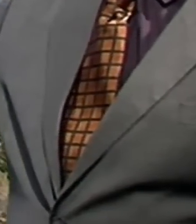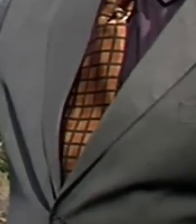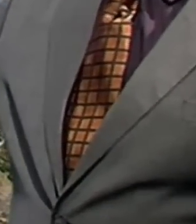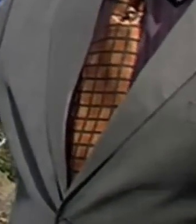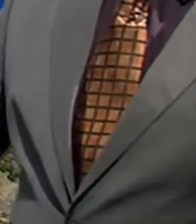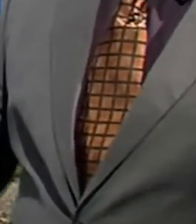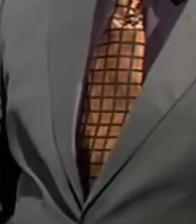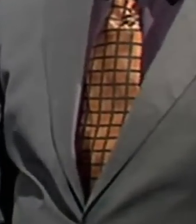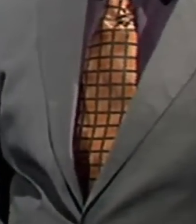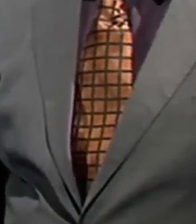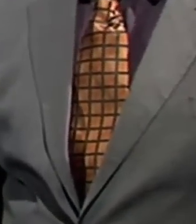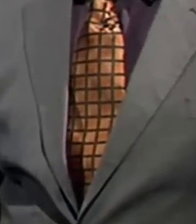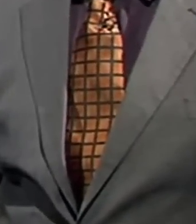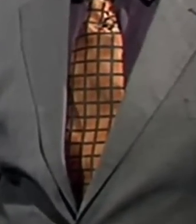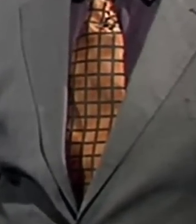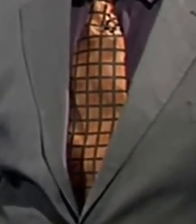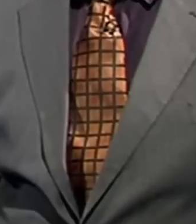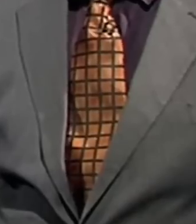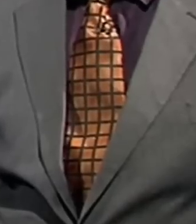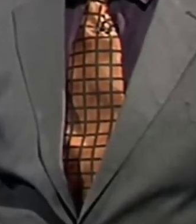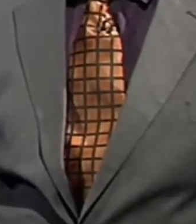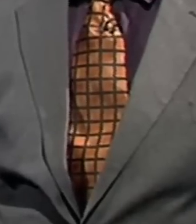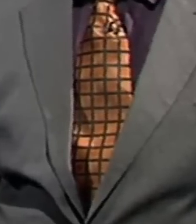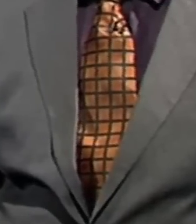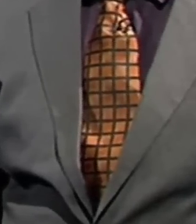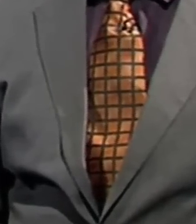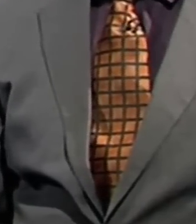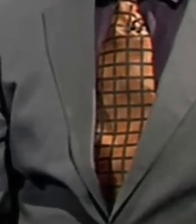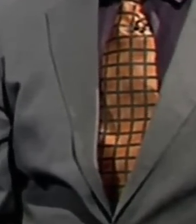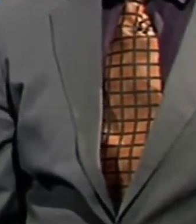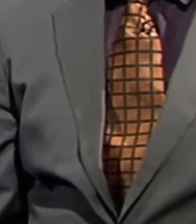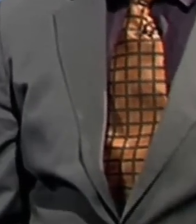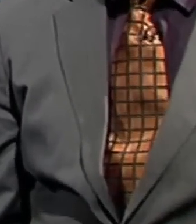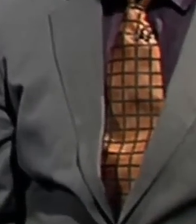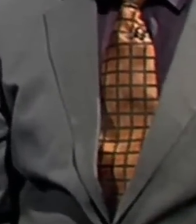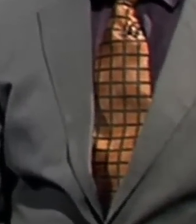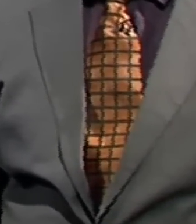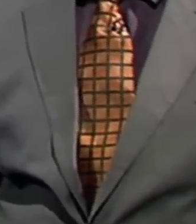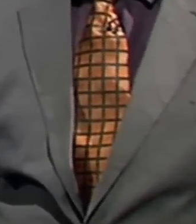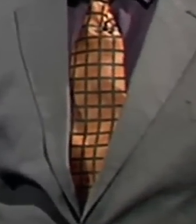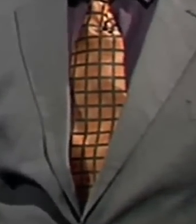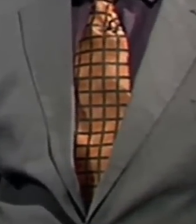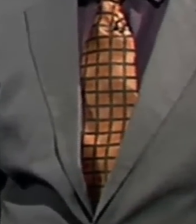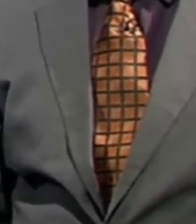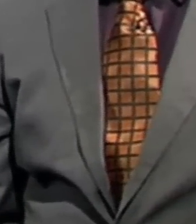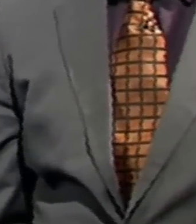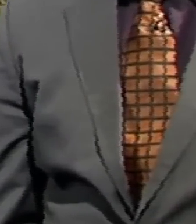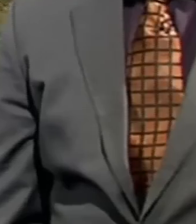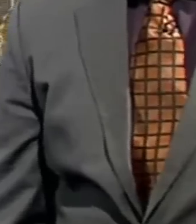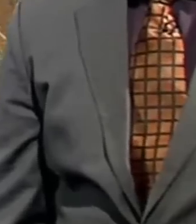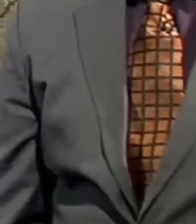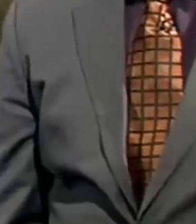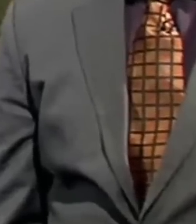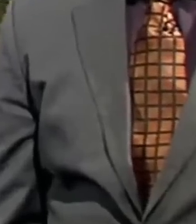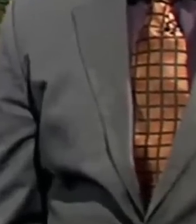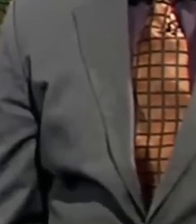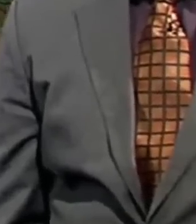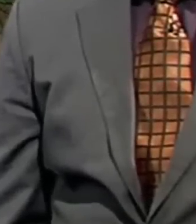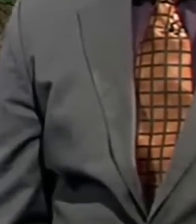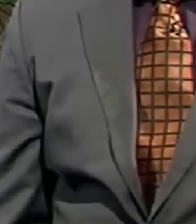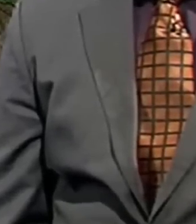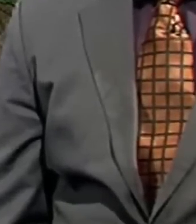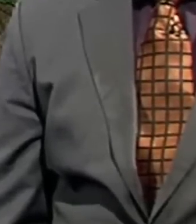tse borwa fela ha re shebile dibaka tse Leboya re shebile ka mane ka Appleton ho tla tshisa lona Kimberley ka tse 34 ka hare ho province ya Freestata